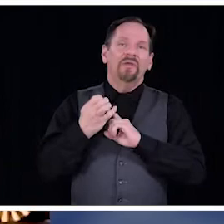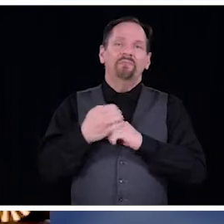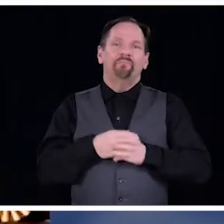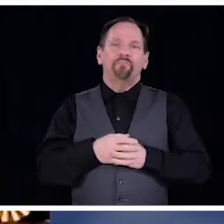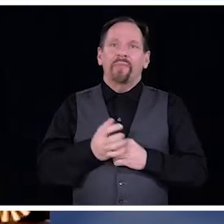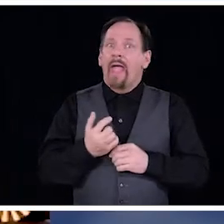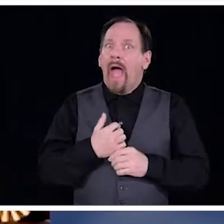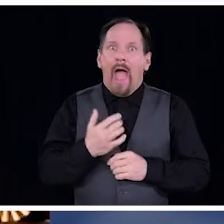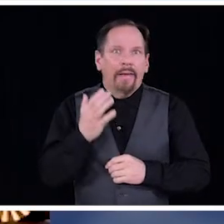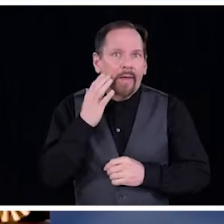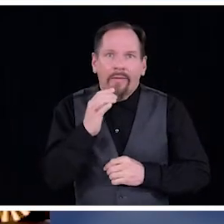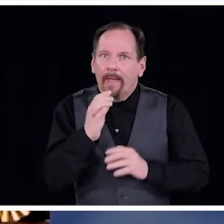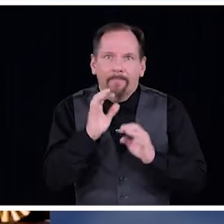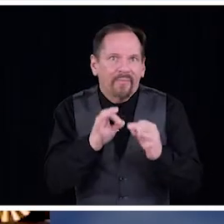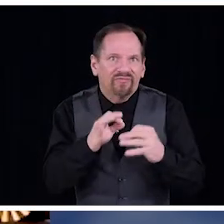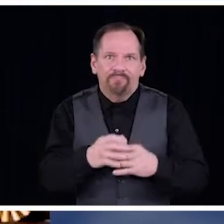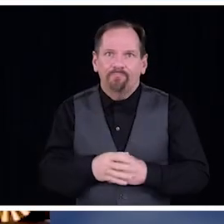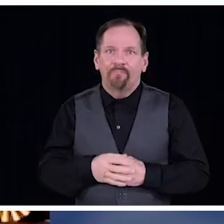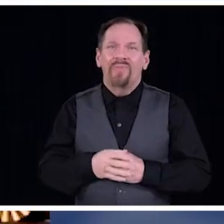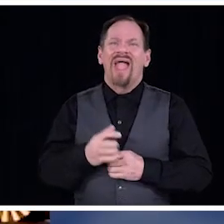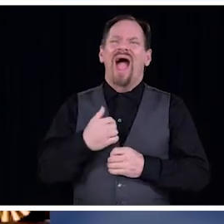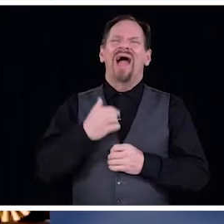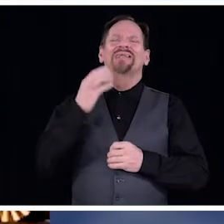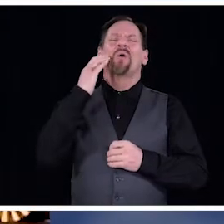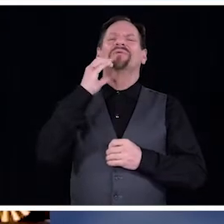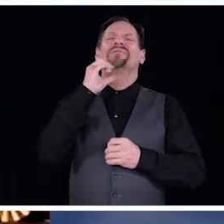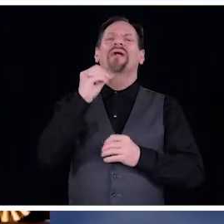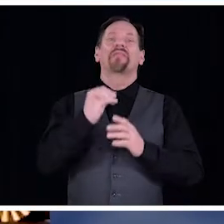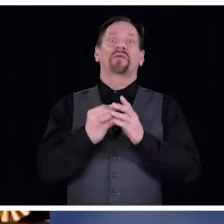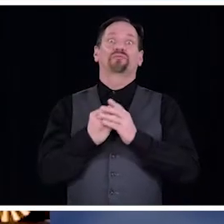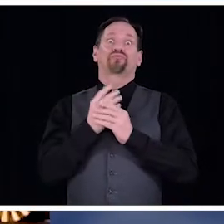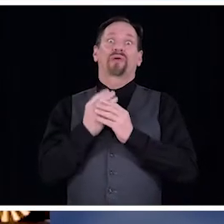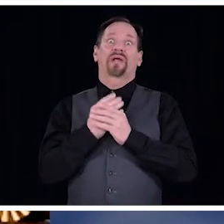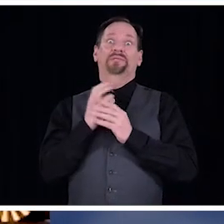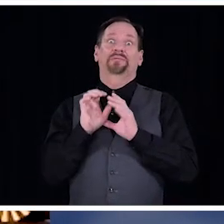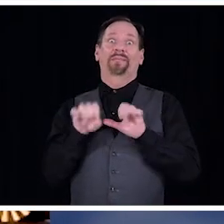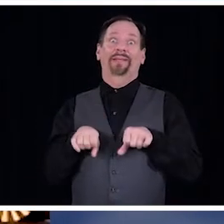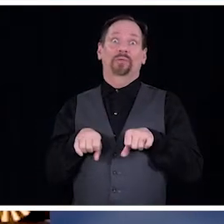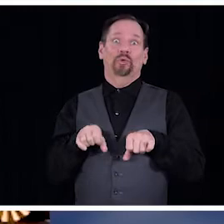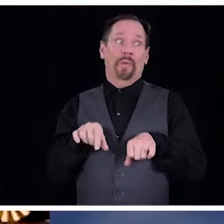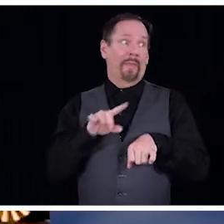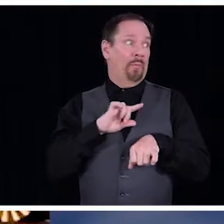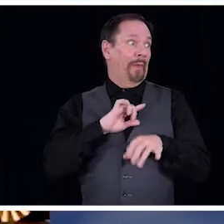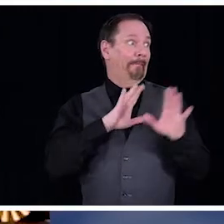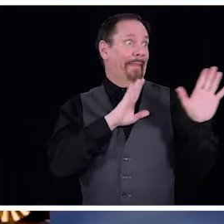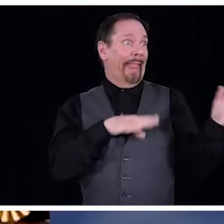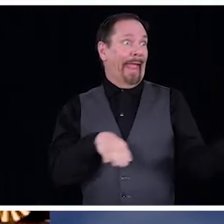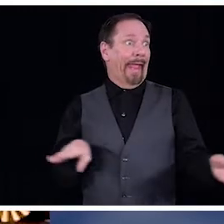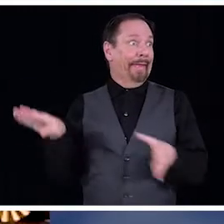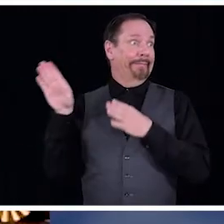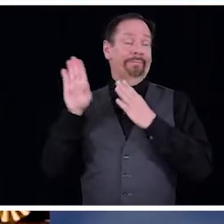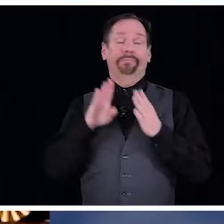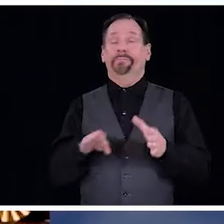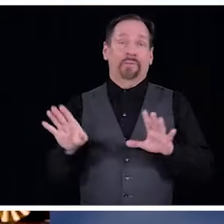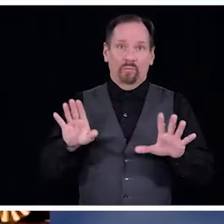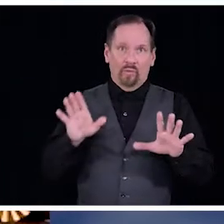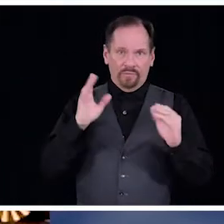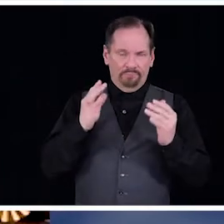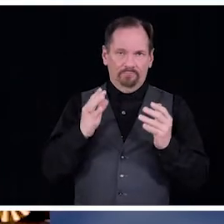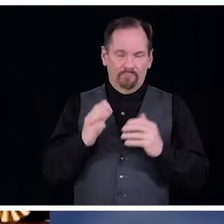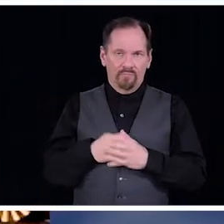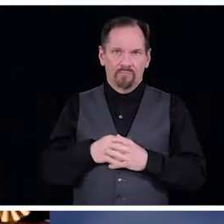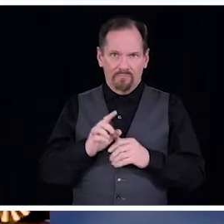it hasn't been perfect, and I know it wasn't the spring semester that any of us would have envisioned or probably chosen, but it's what we had to